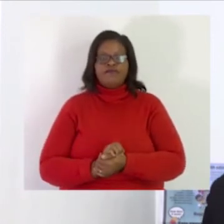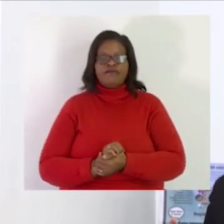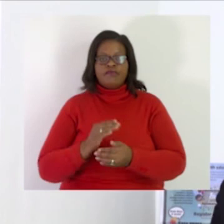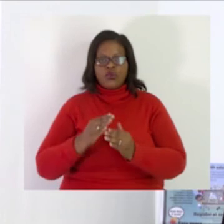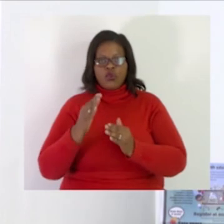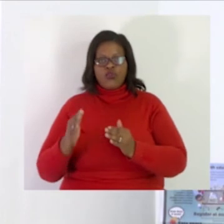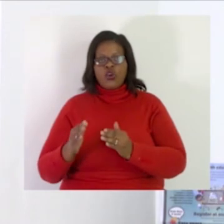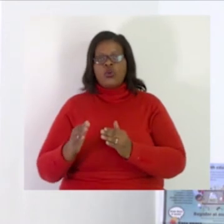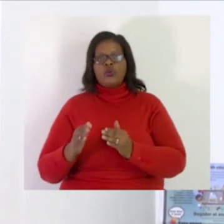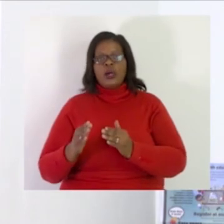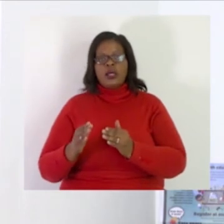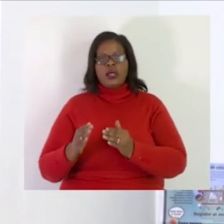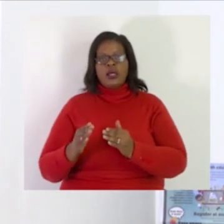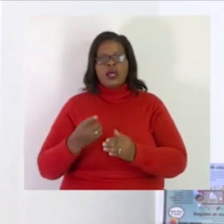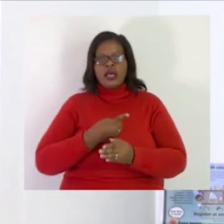followed by